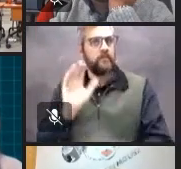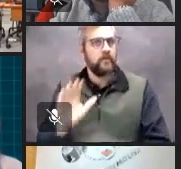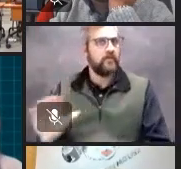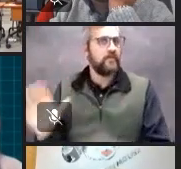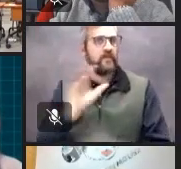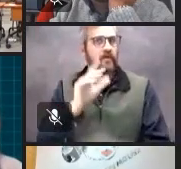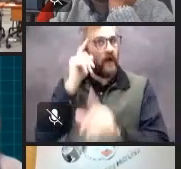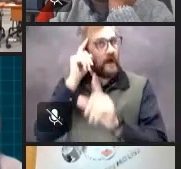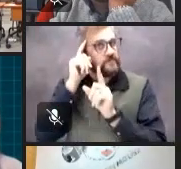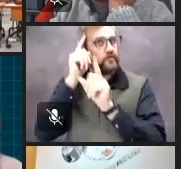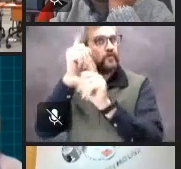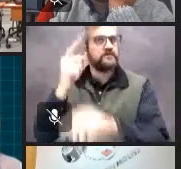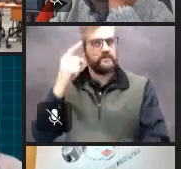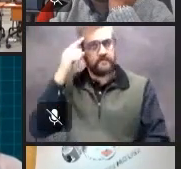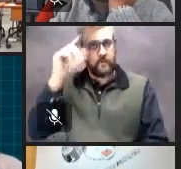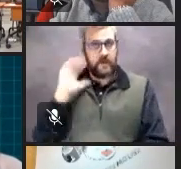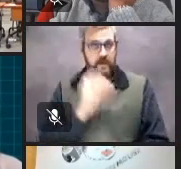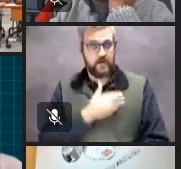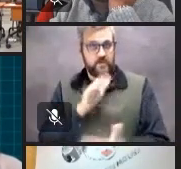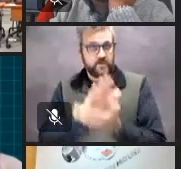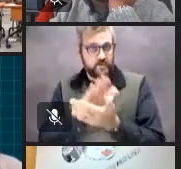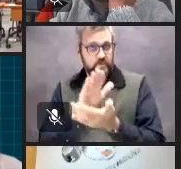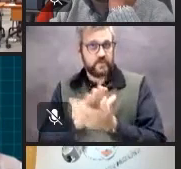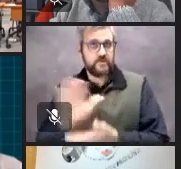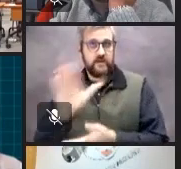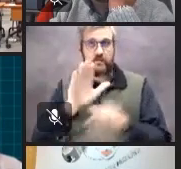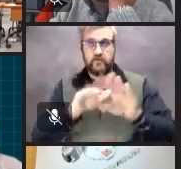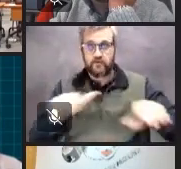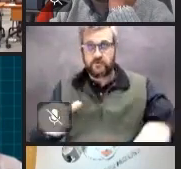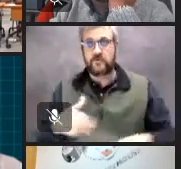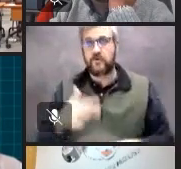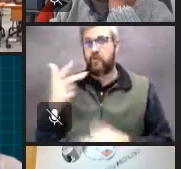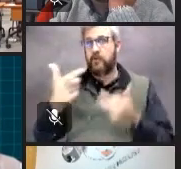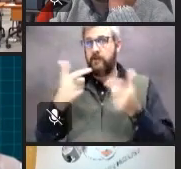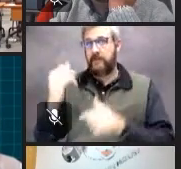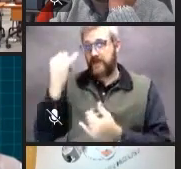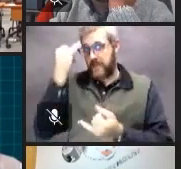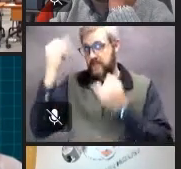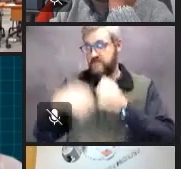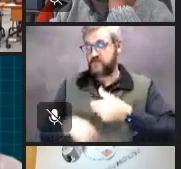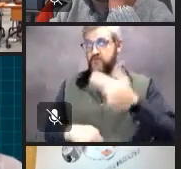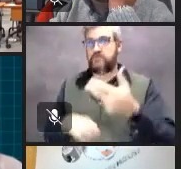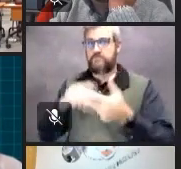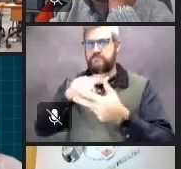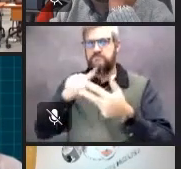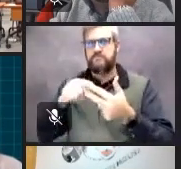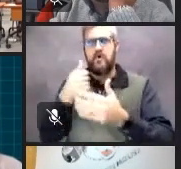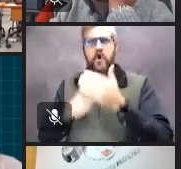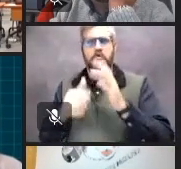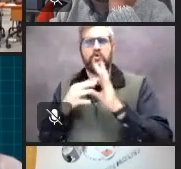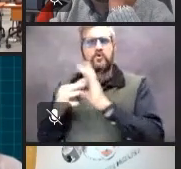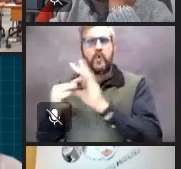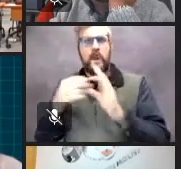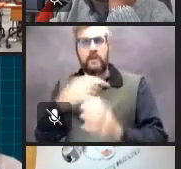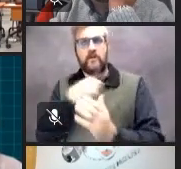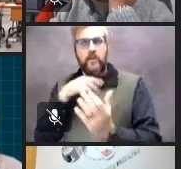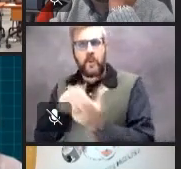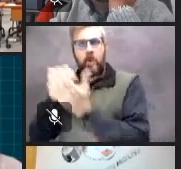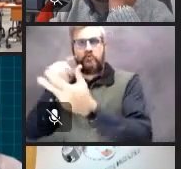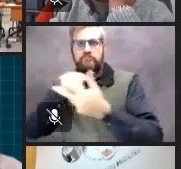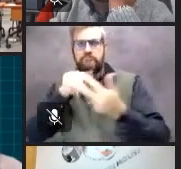aspirations for our schools and for their children. The three big ideas in United We Learn, I'll just recap those